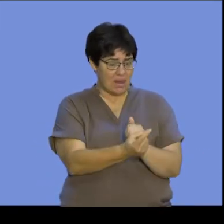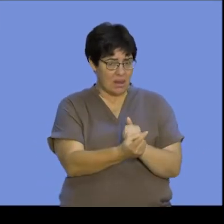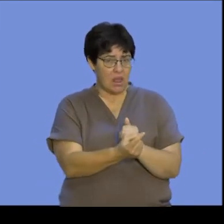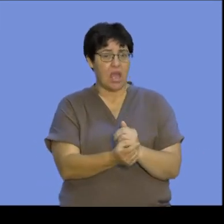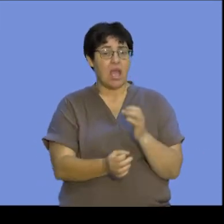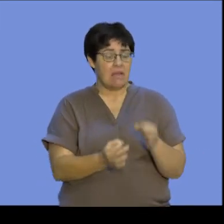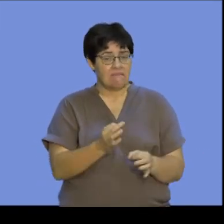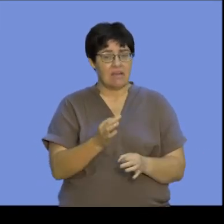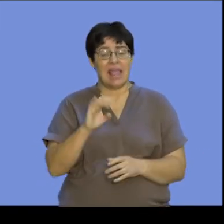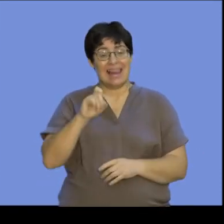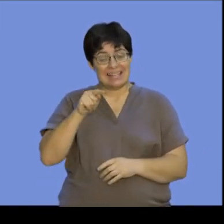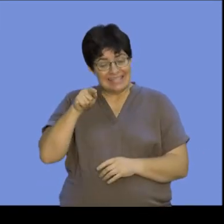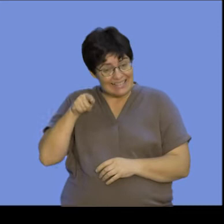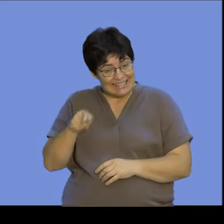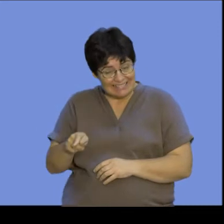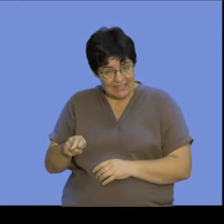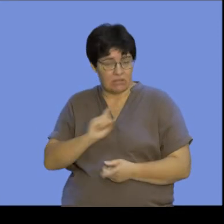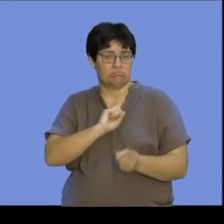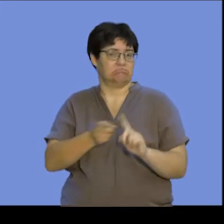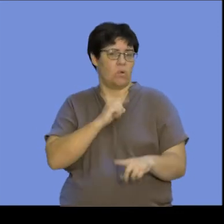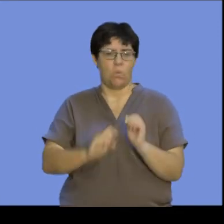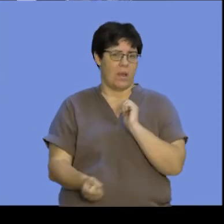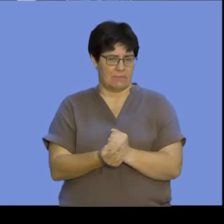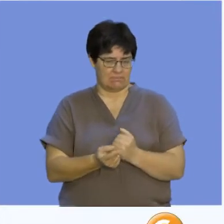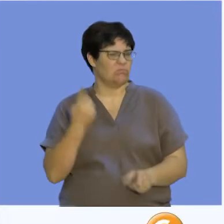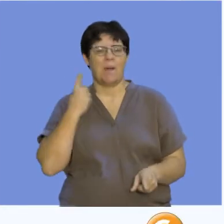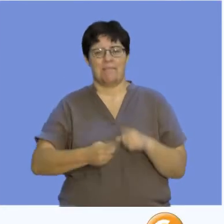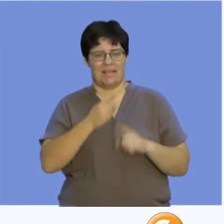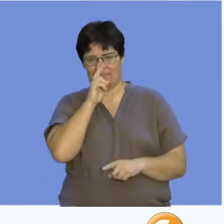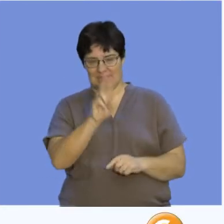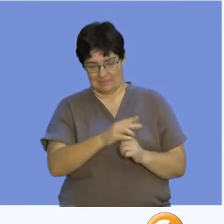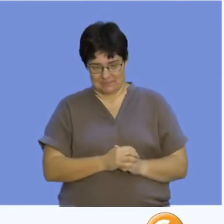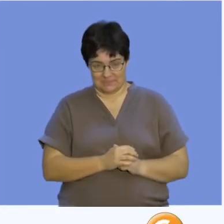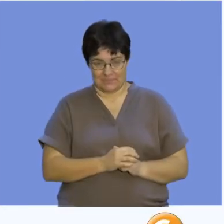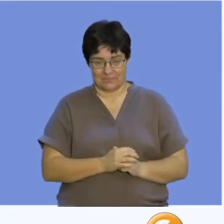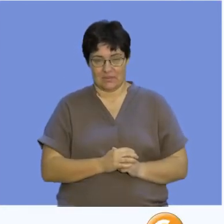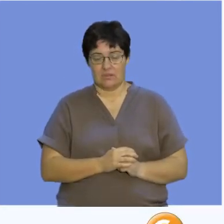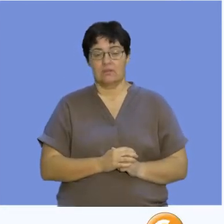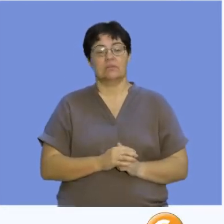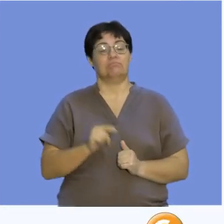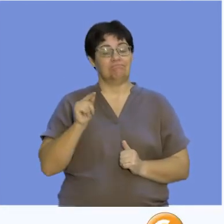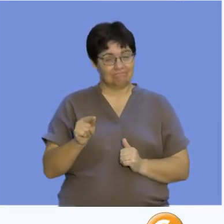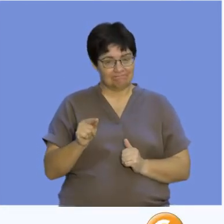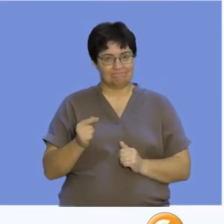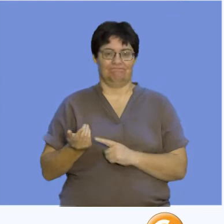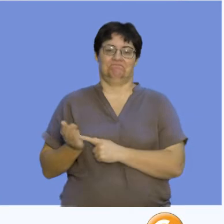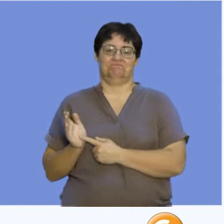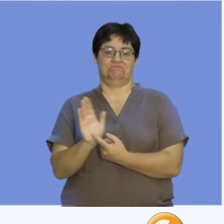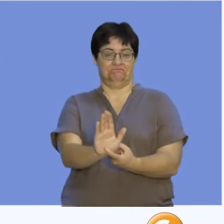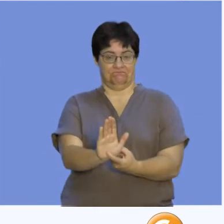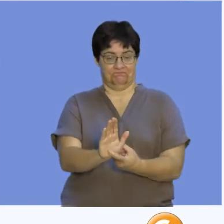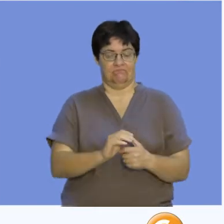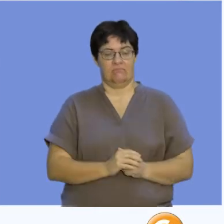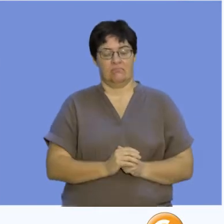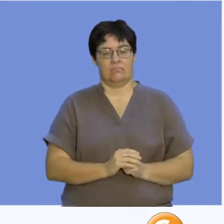an elastic collision? So let's go and play, okay? So here's our simulation,